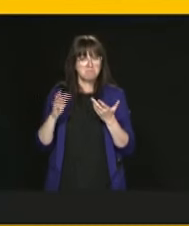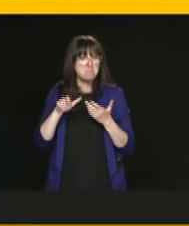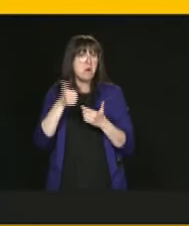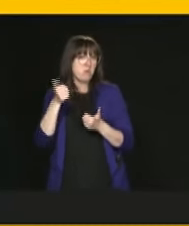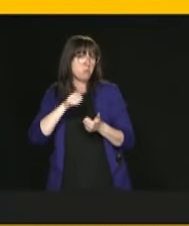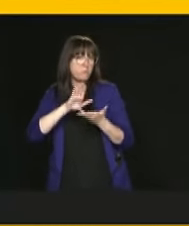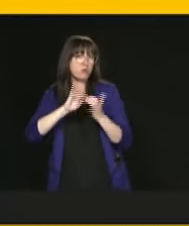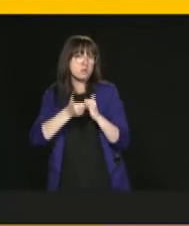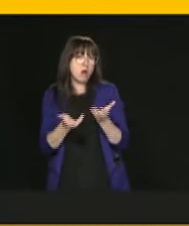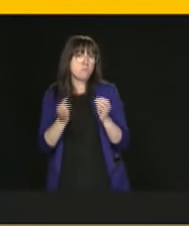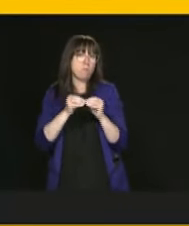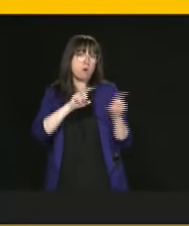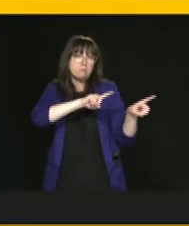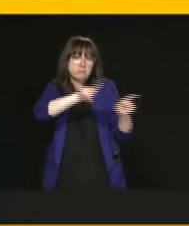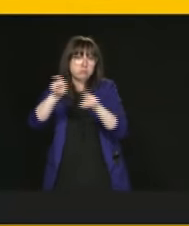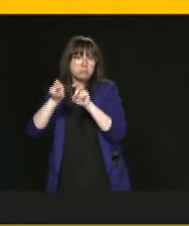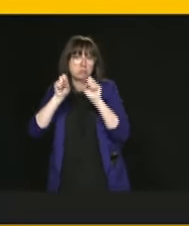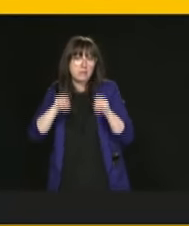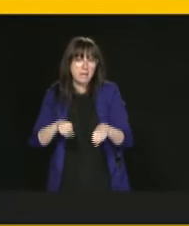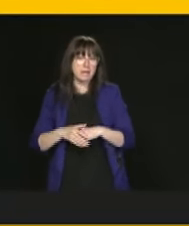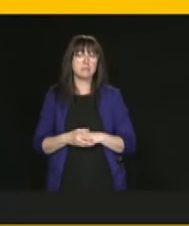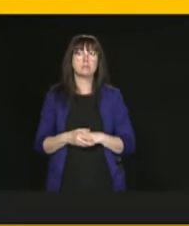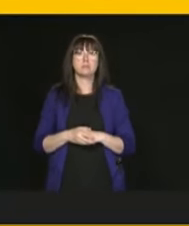don't have that sort of turnaround time.